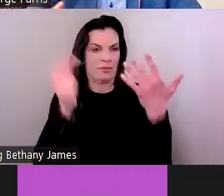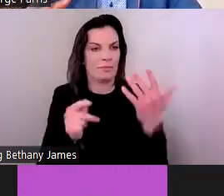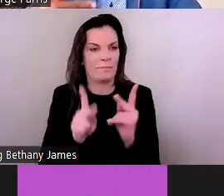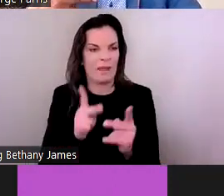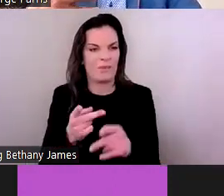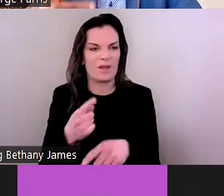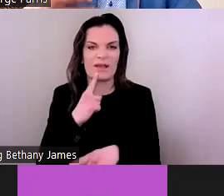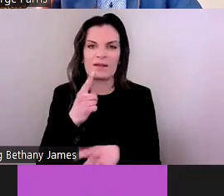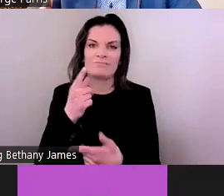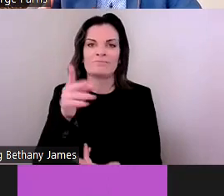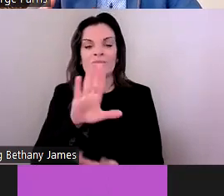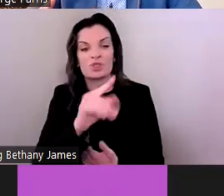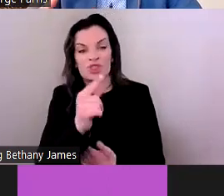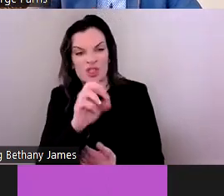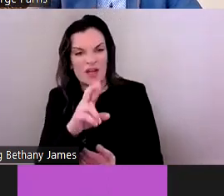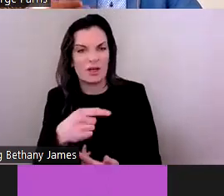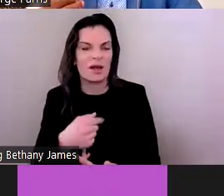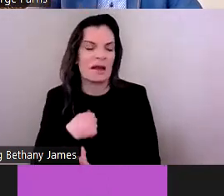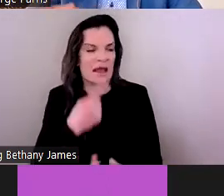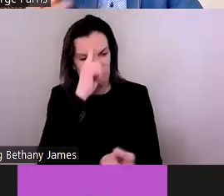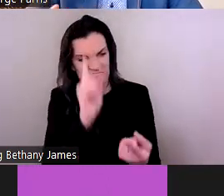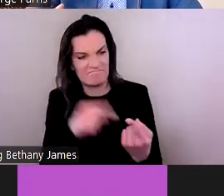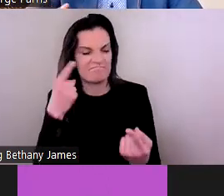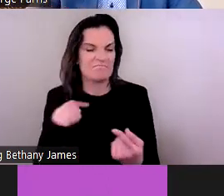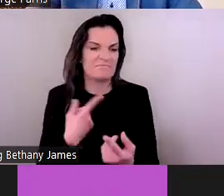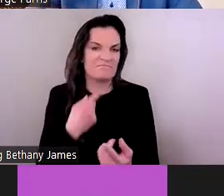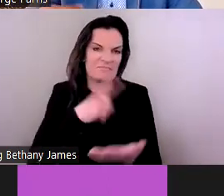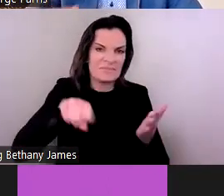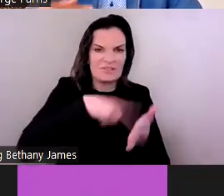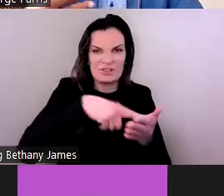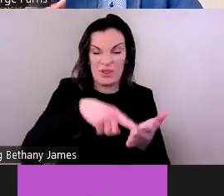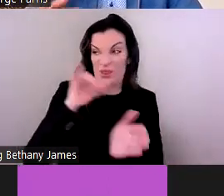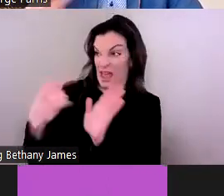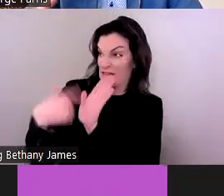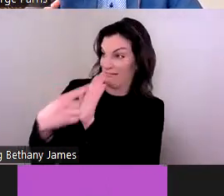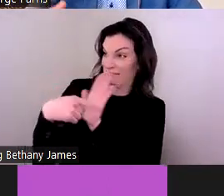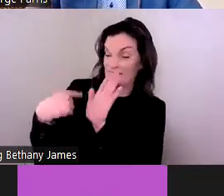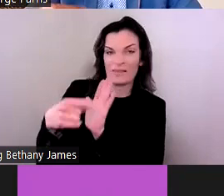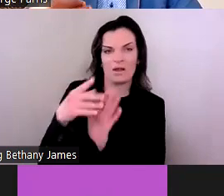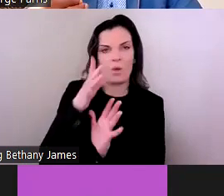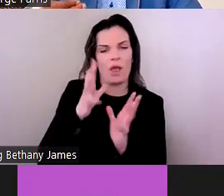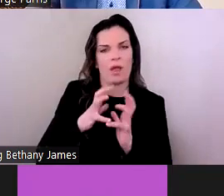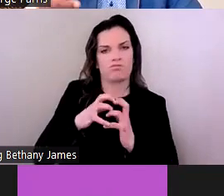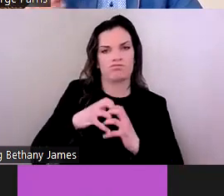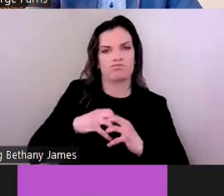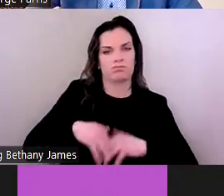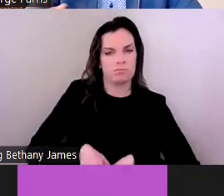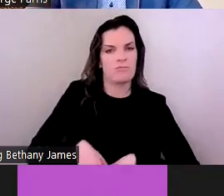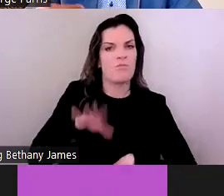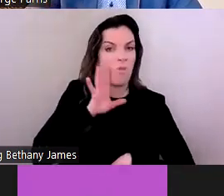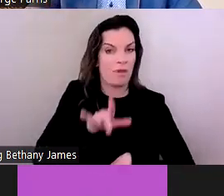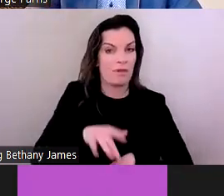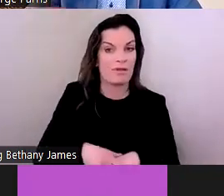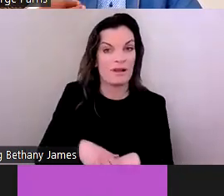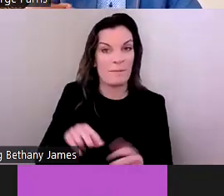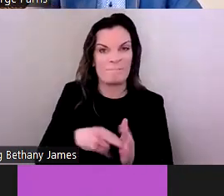a workplace has healthy environments, those microaggression or microaggressive tendencies tend to diminish